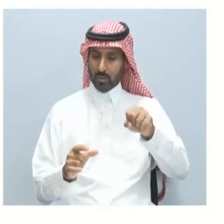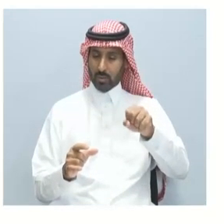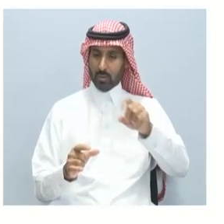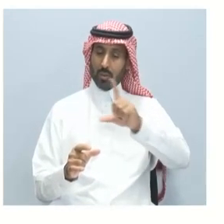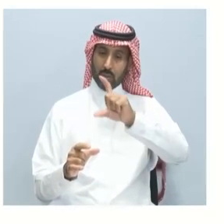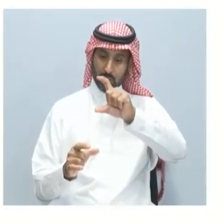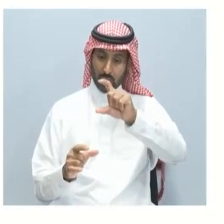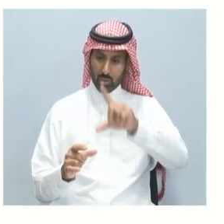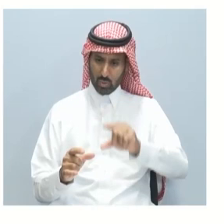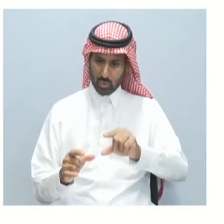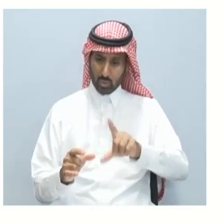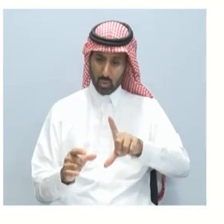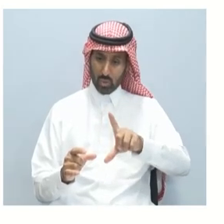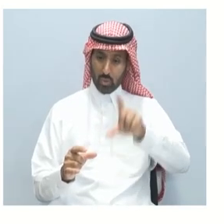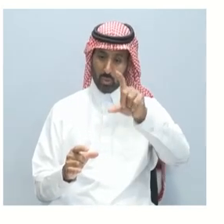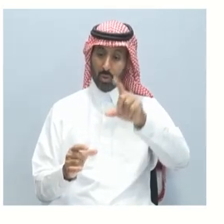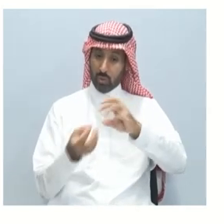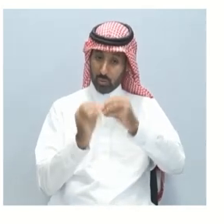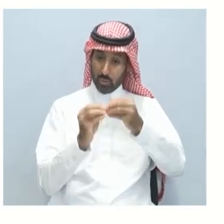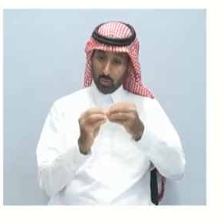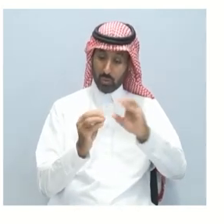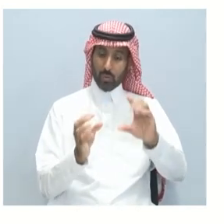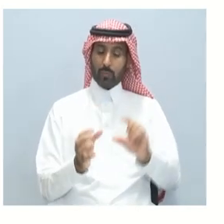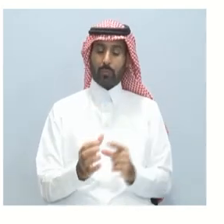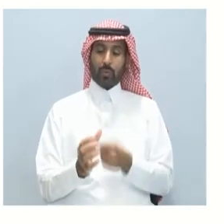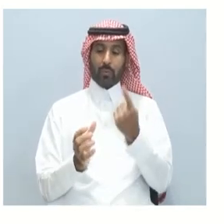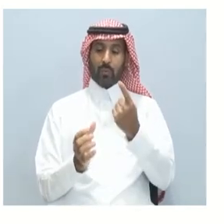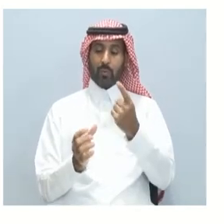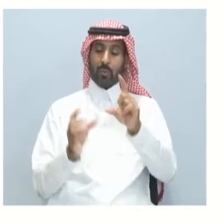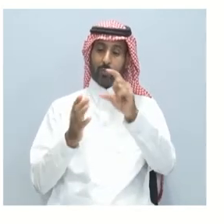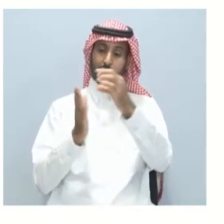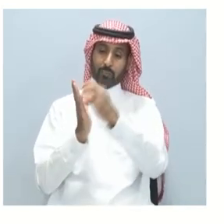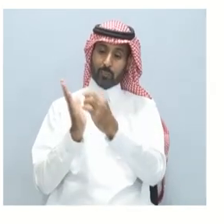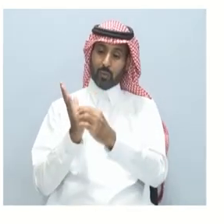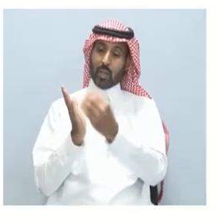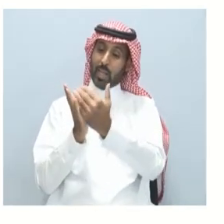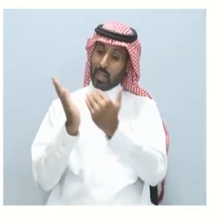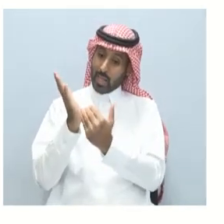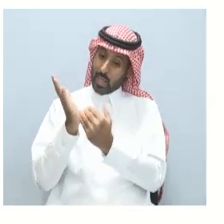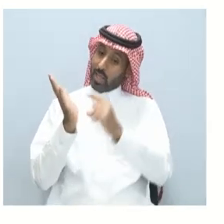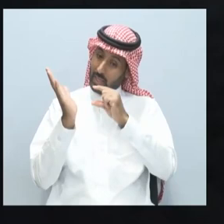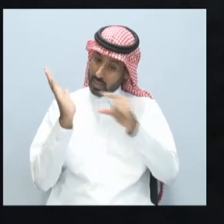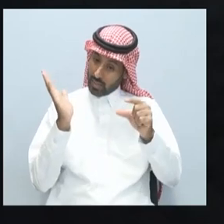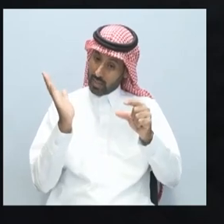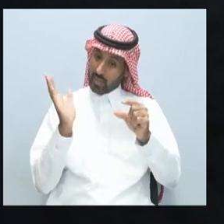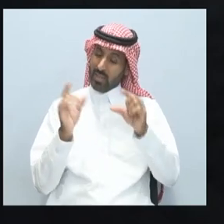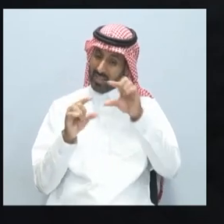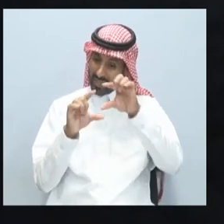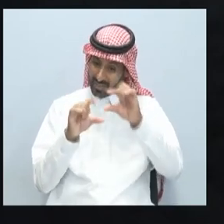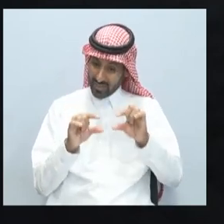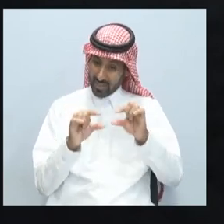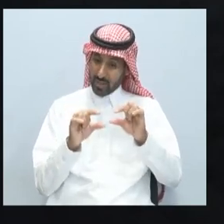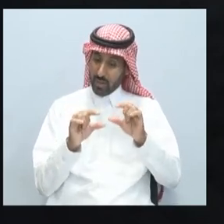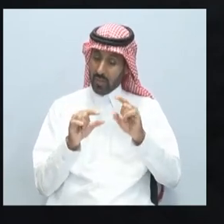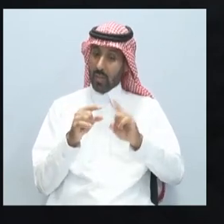again. We have here, it is colored. You can see that the first paragraph and the last paragraph, they are shorter than